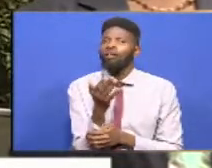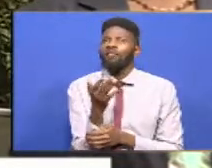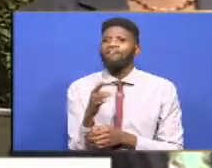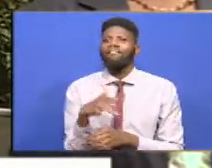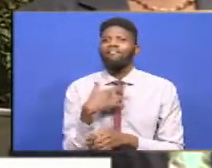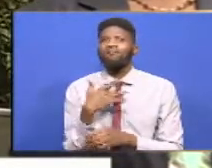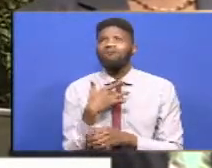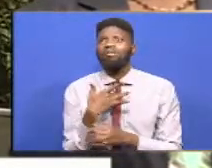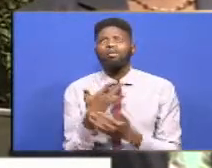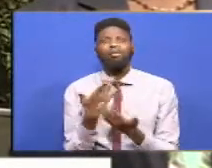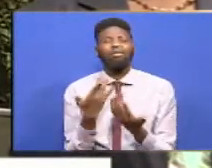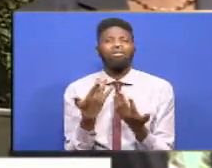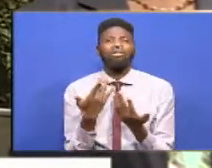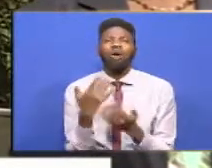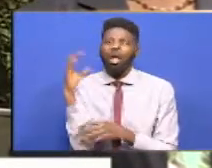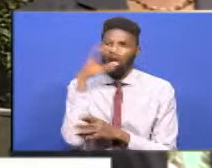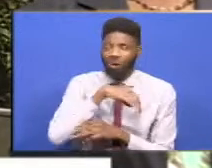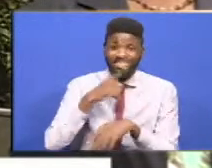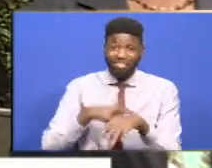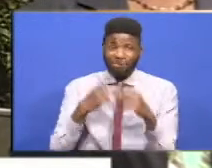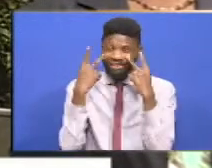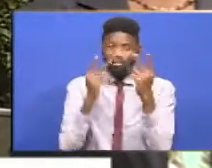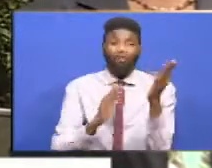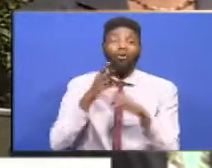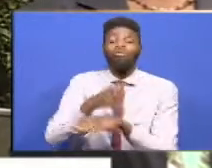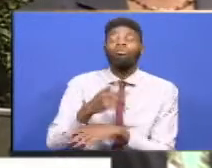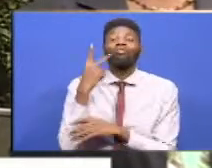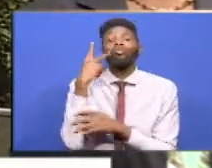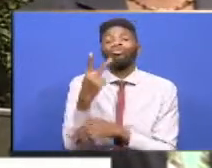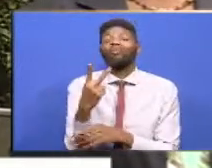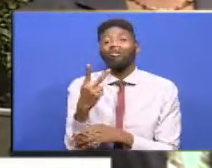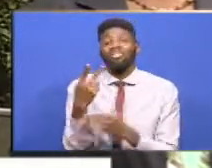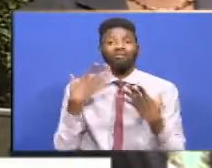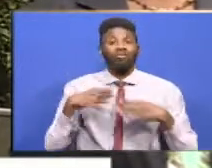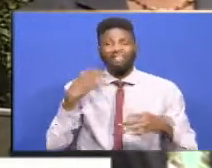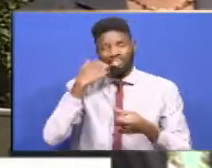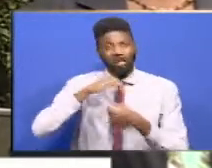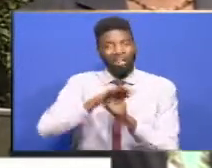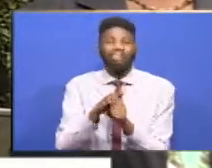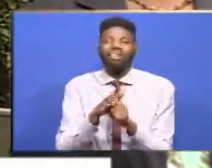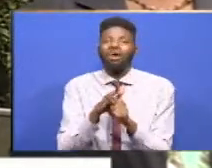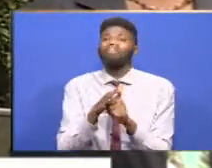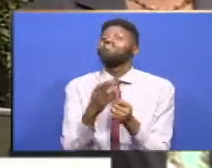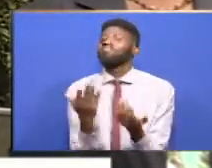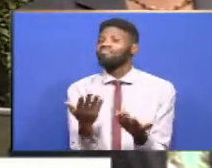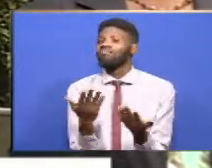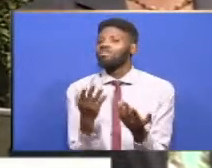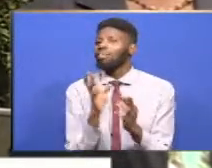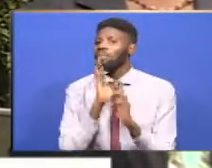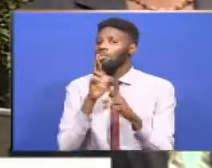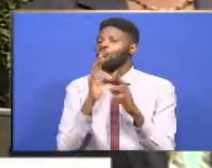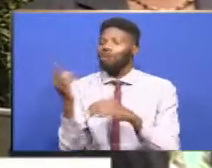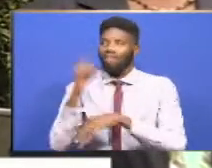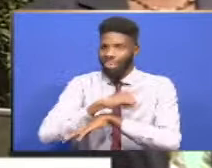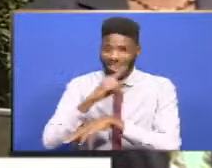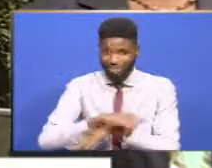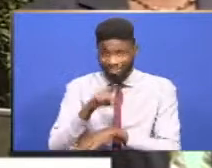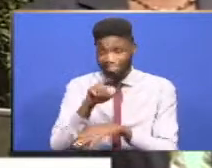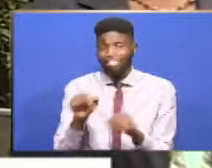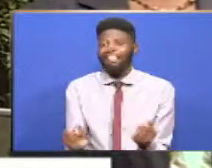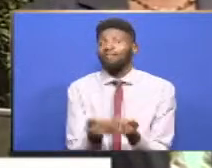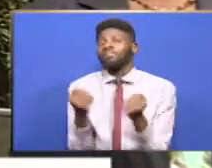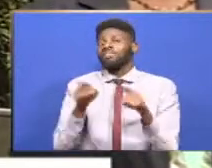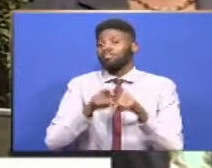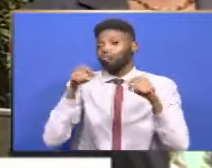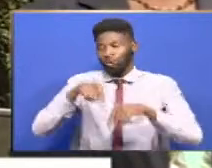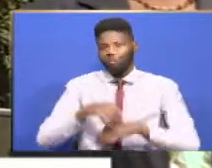200 cases reported on a daily basis, and I think that is what is obtaining as of today. For the